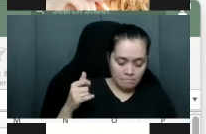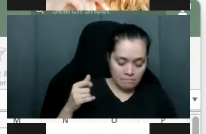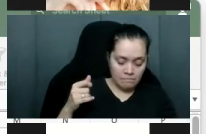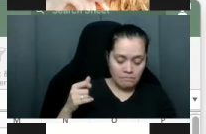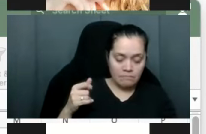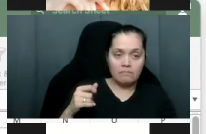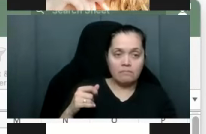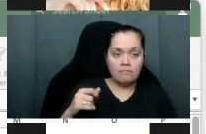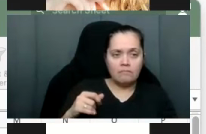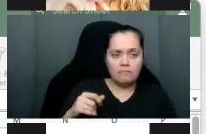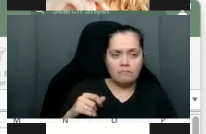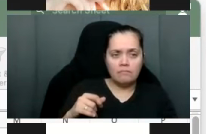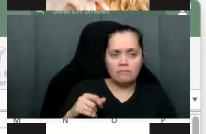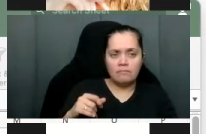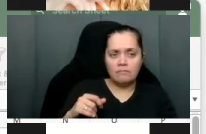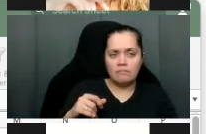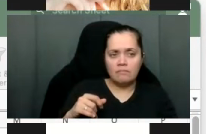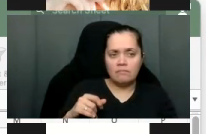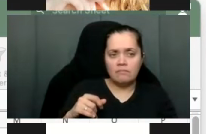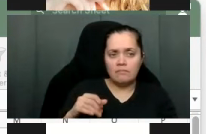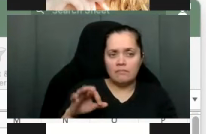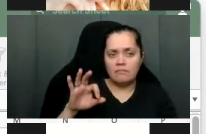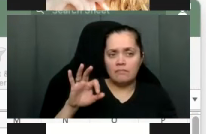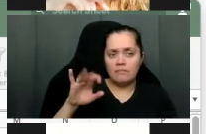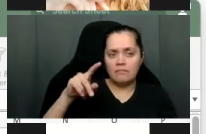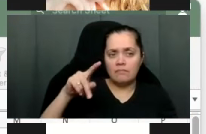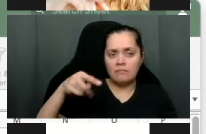Phantom Thursdays.